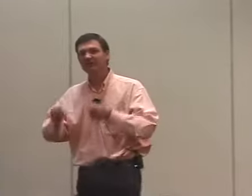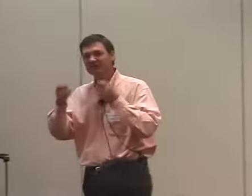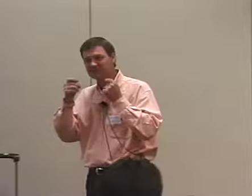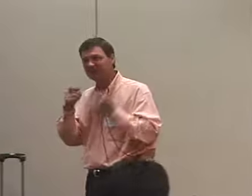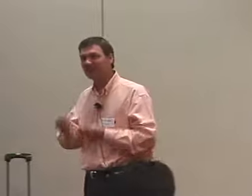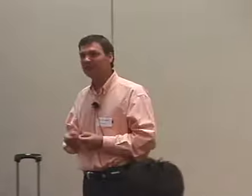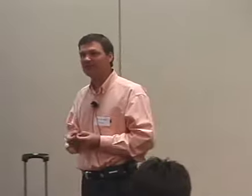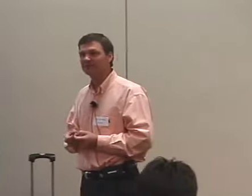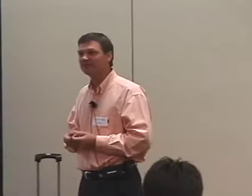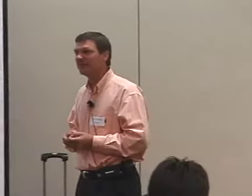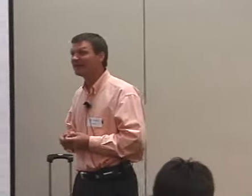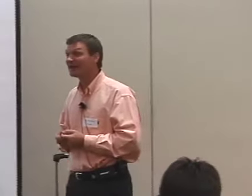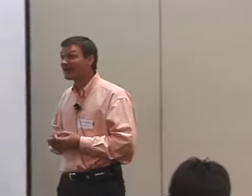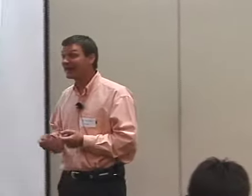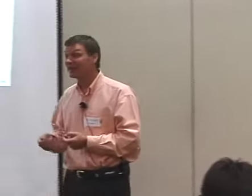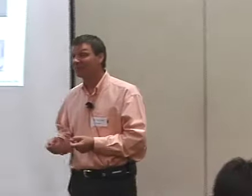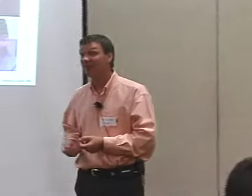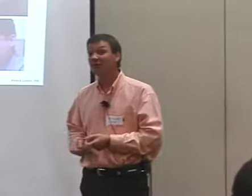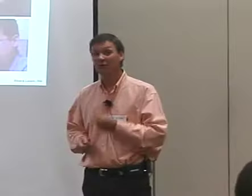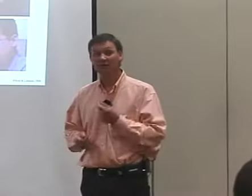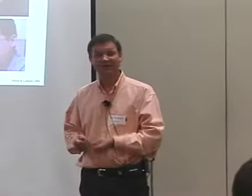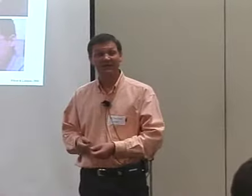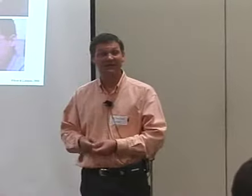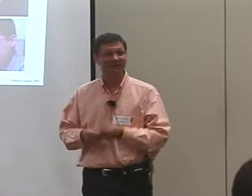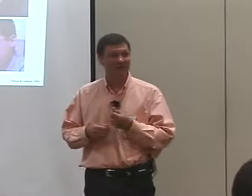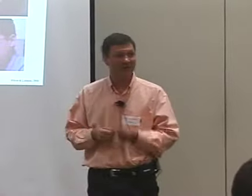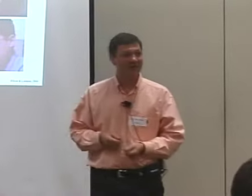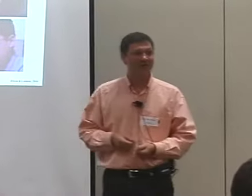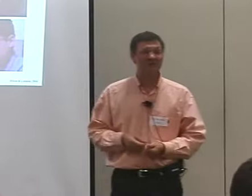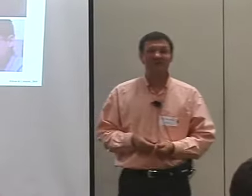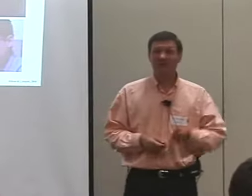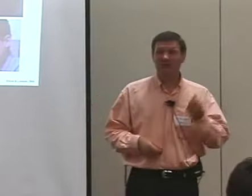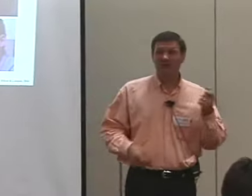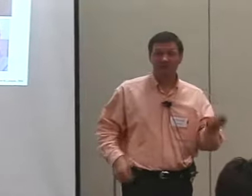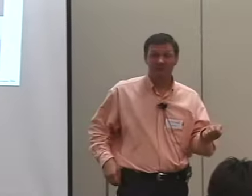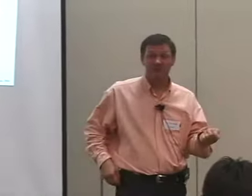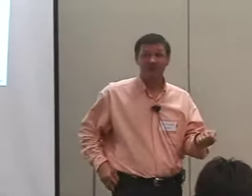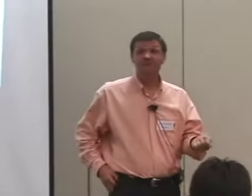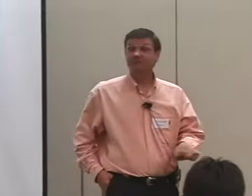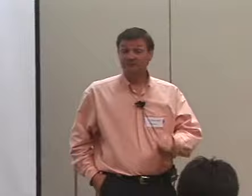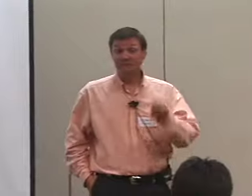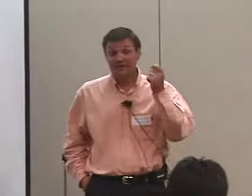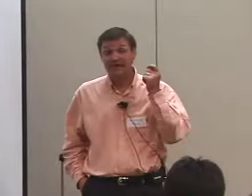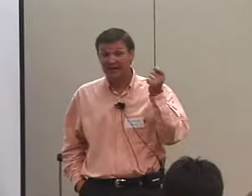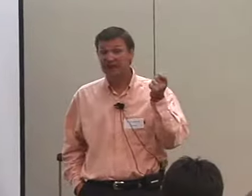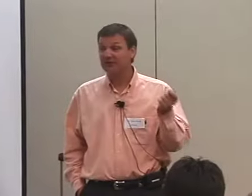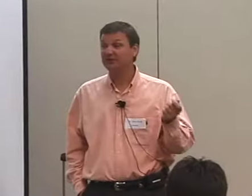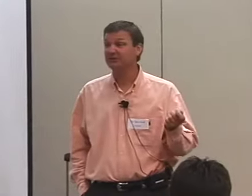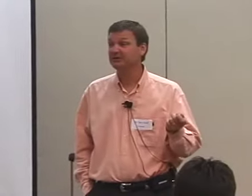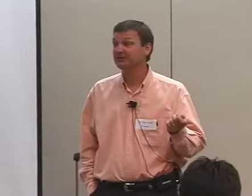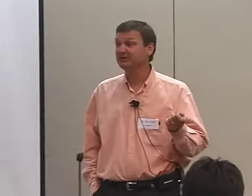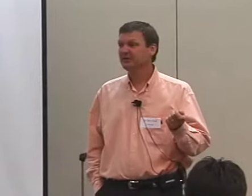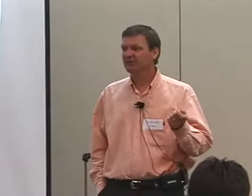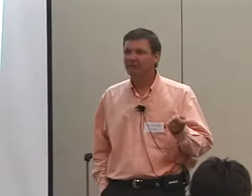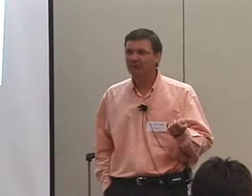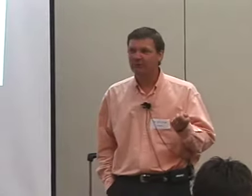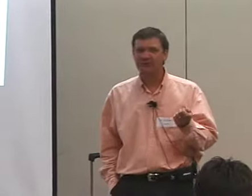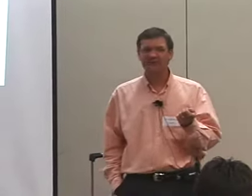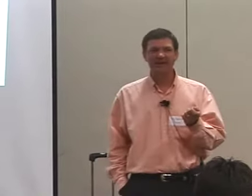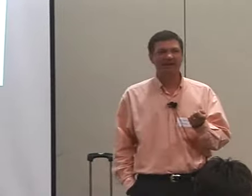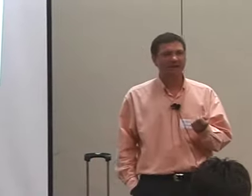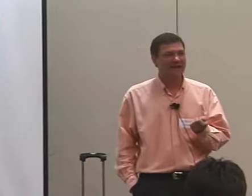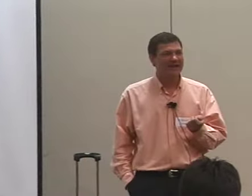prevention, setting up plans that make it not happen, routines, arrangements, reinforcement, and yeah, punishment. But